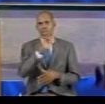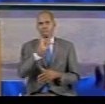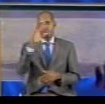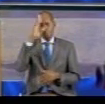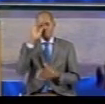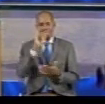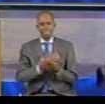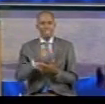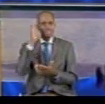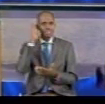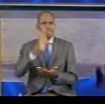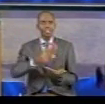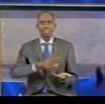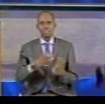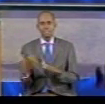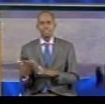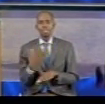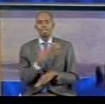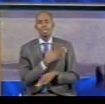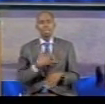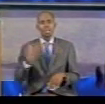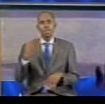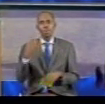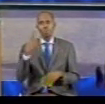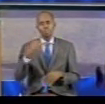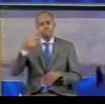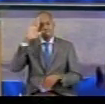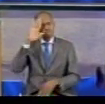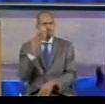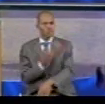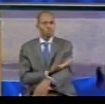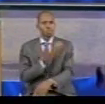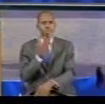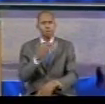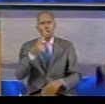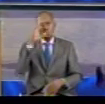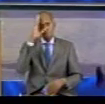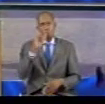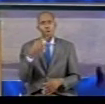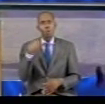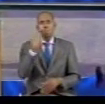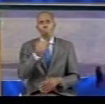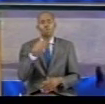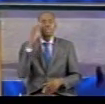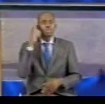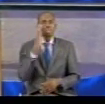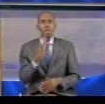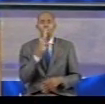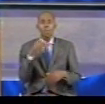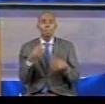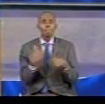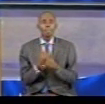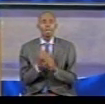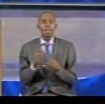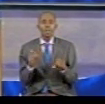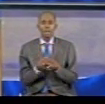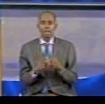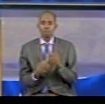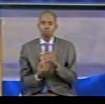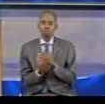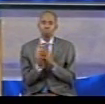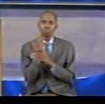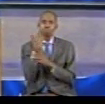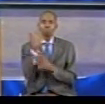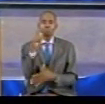die, and of the Son of Man, which shall be made as grass, and